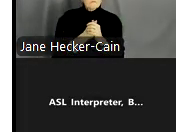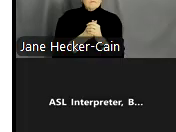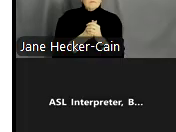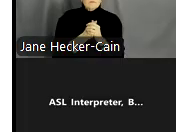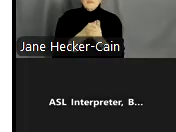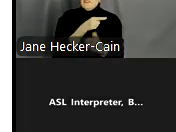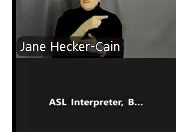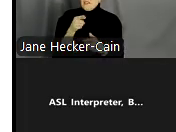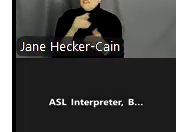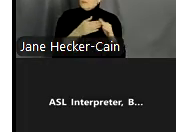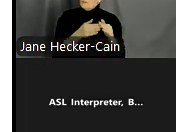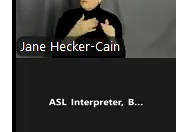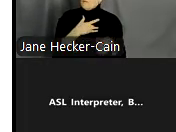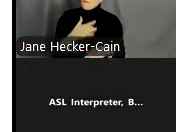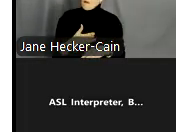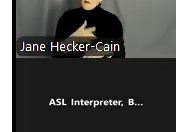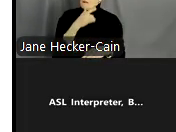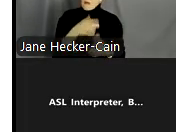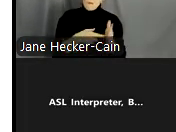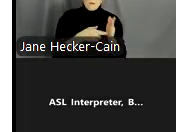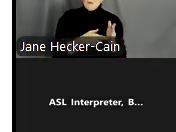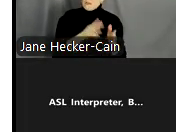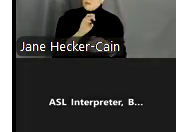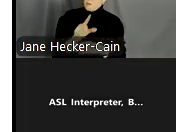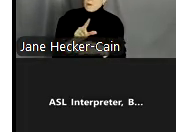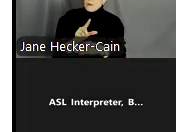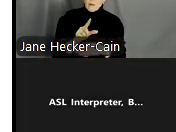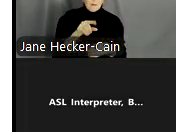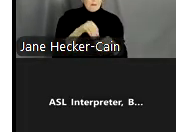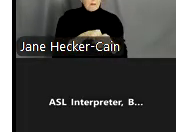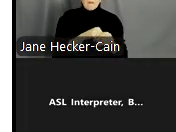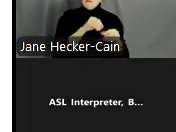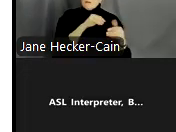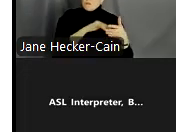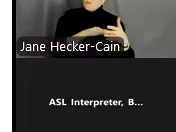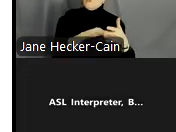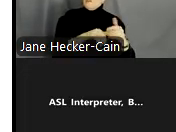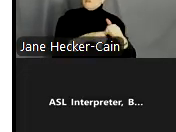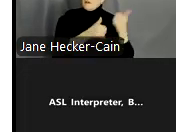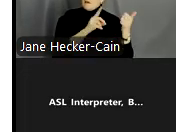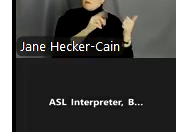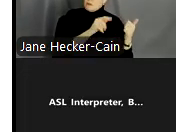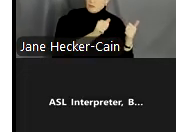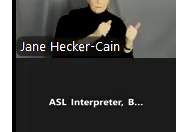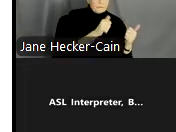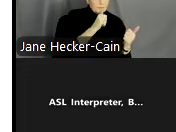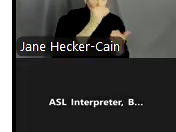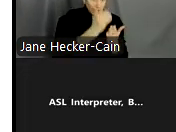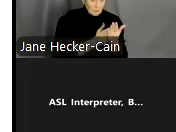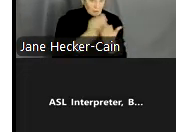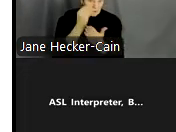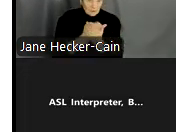often underrepresented in data systems and most impacted by health inequities. And they are listed